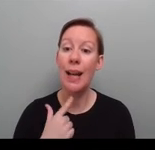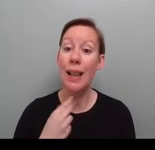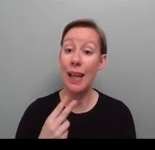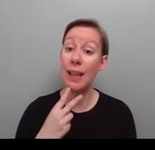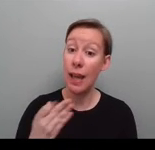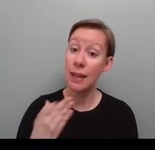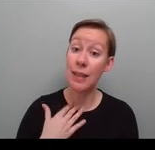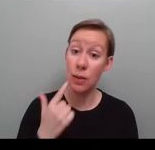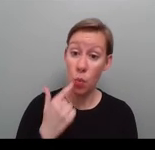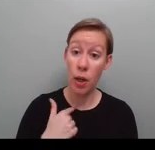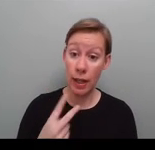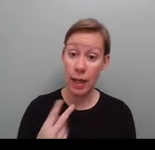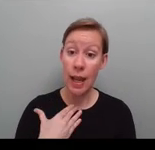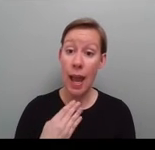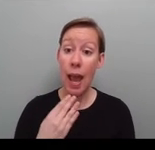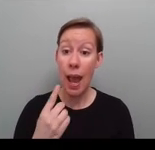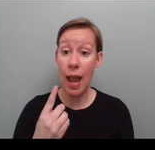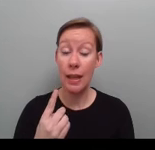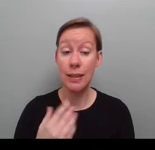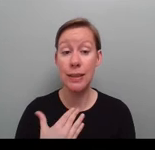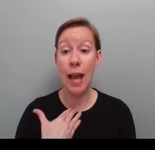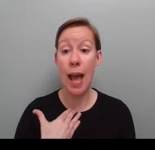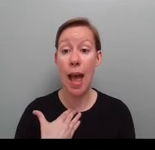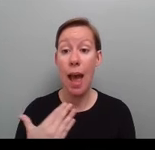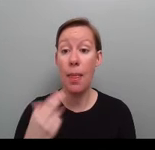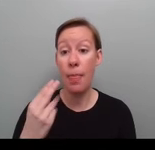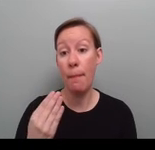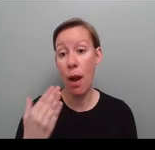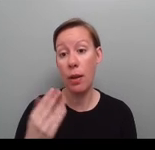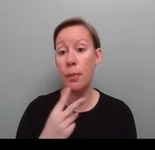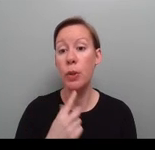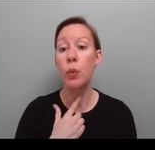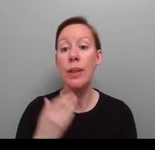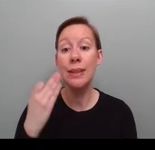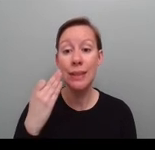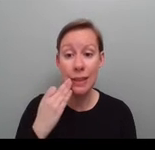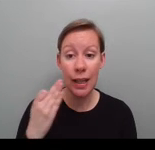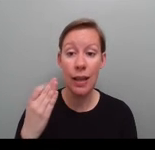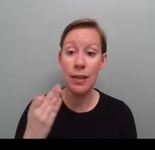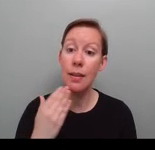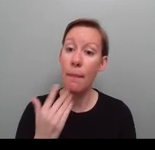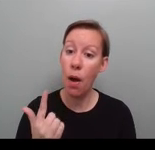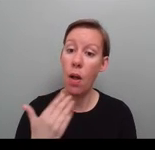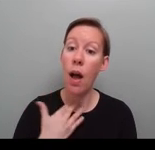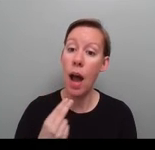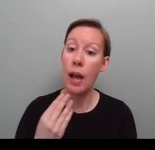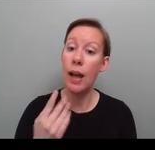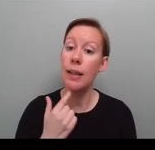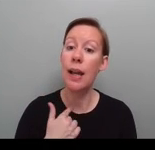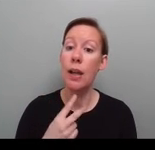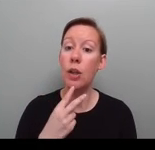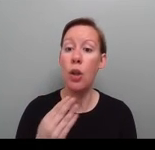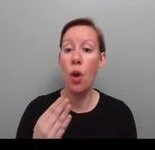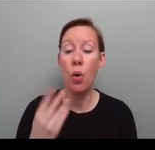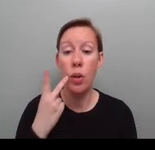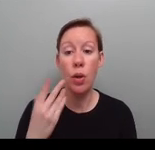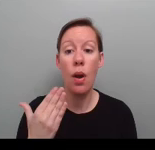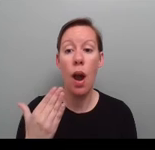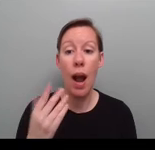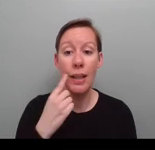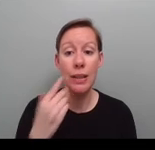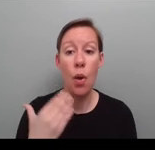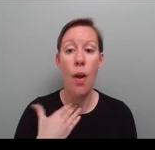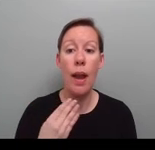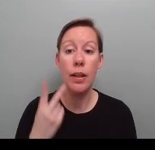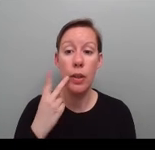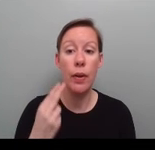click that yes, it's working button, and at the bottom of your screen, you're going to see a small icon letting you know that your